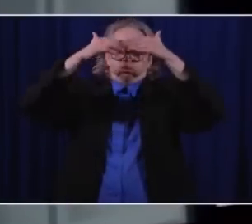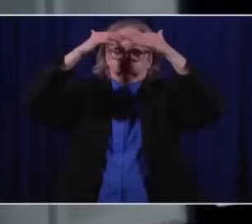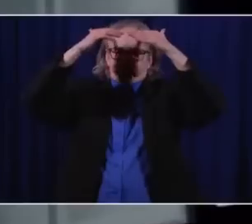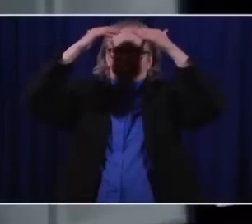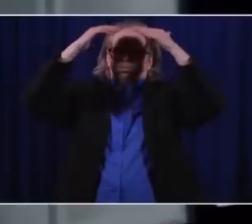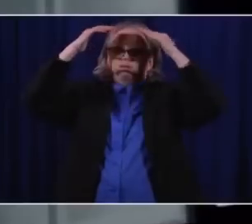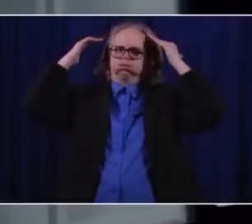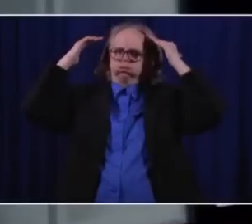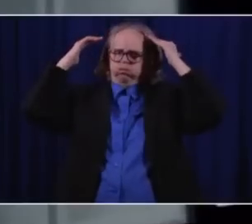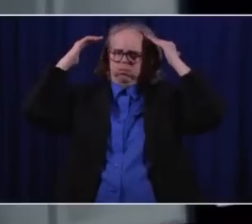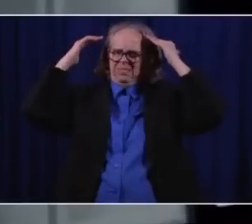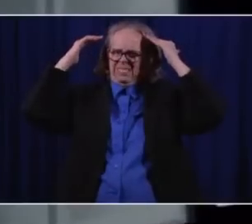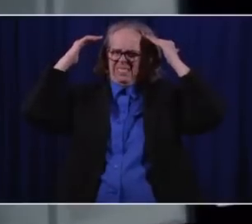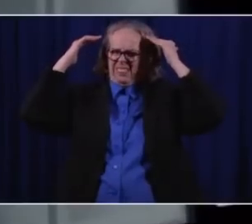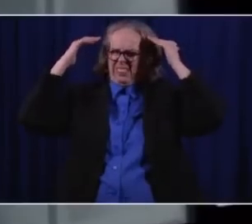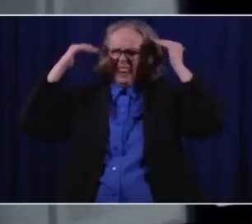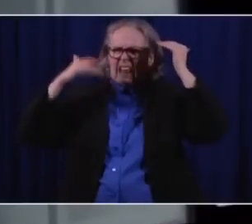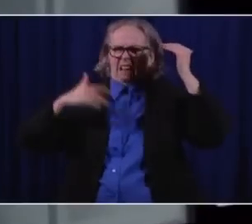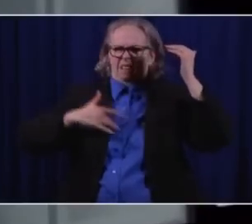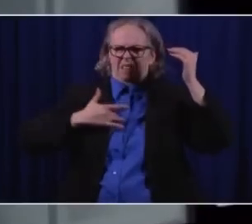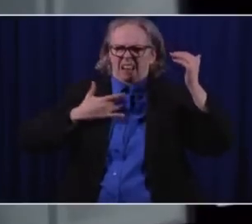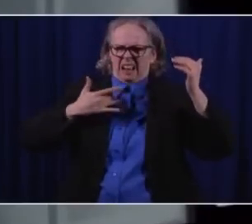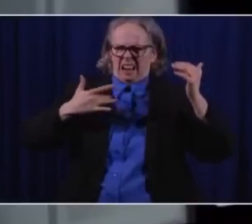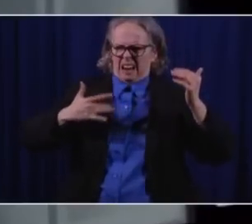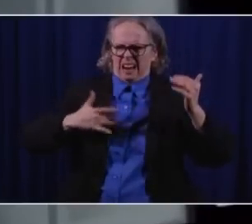that's a compounding factor for sure.